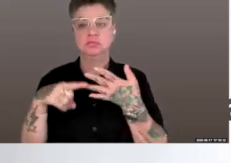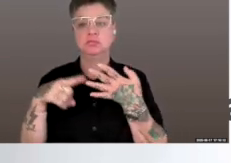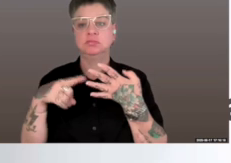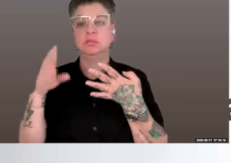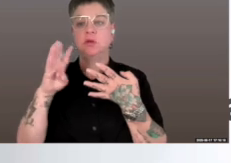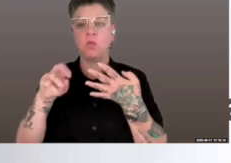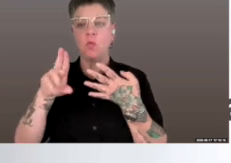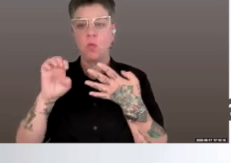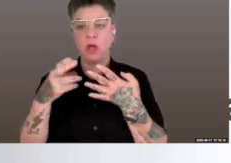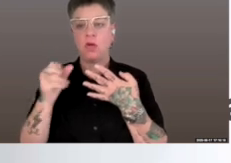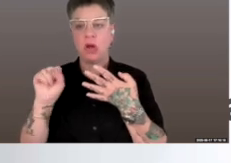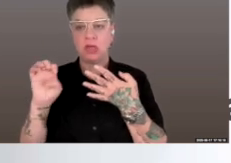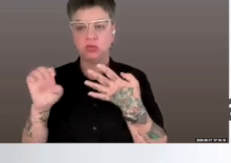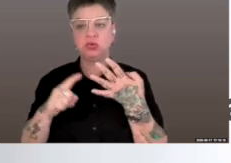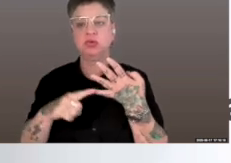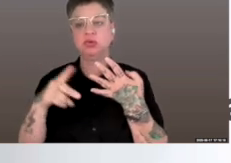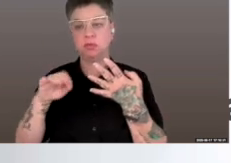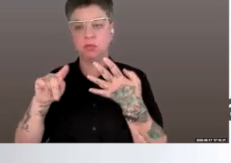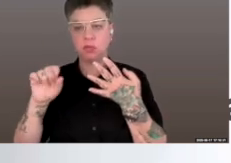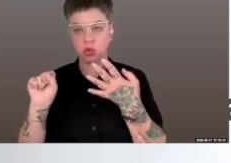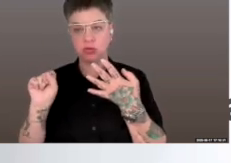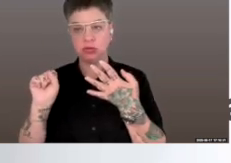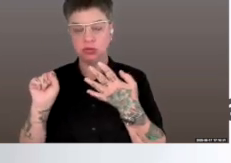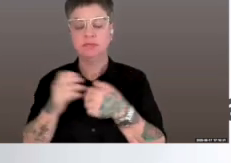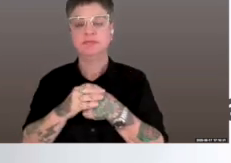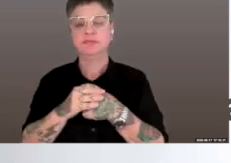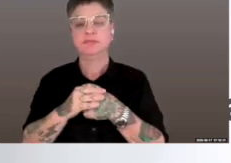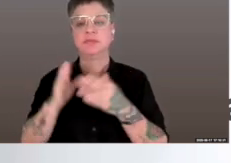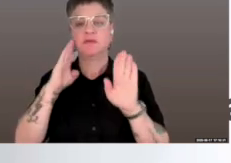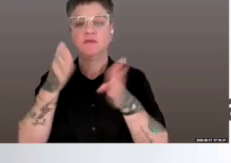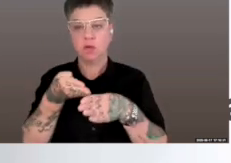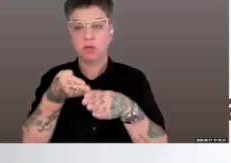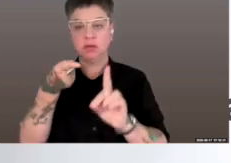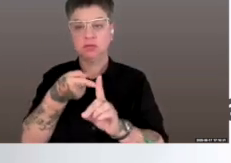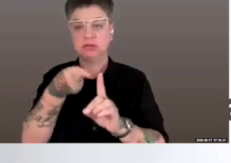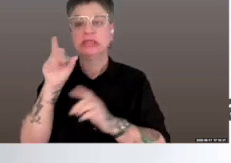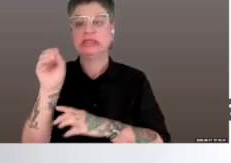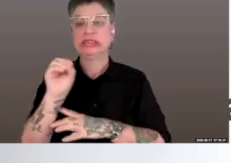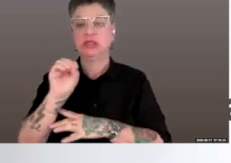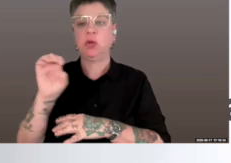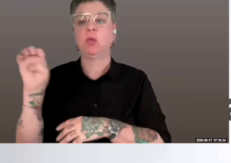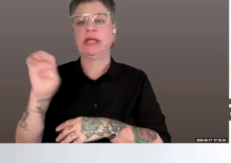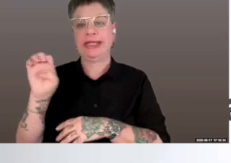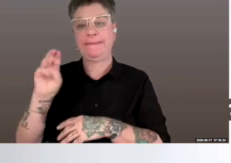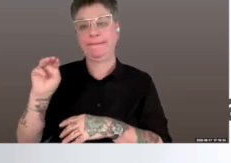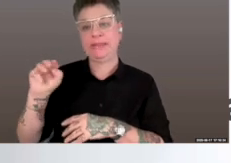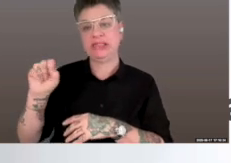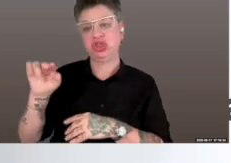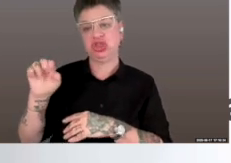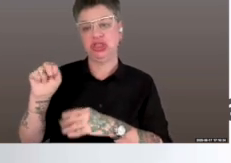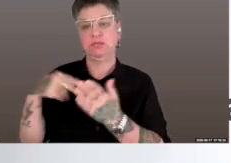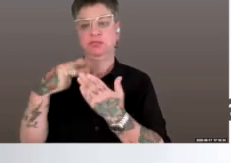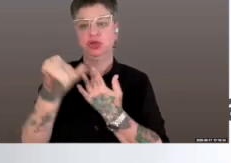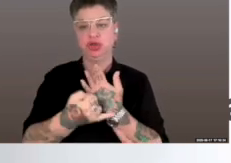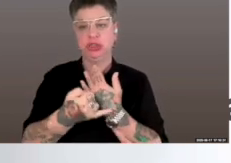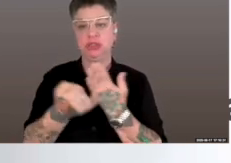and the legislature would continue negotiations to design a complete greenhouse gas